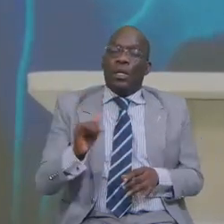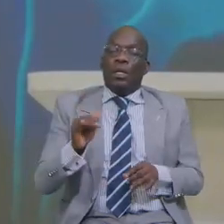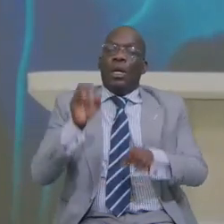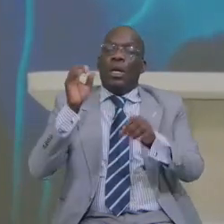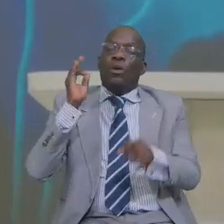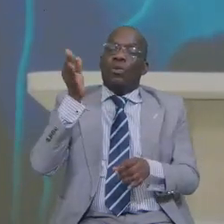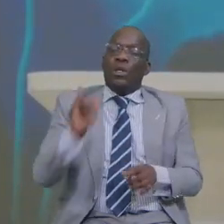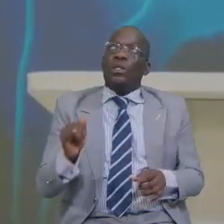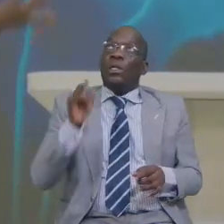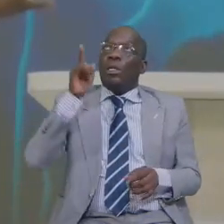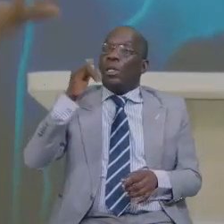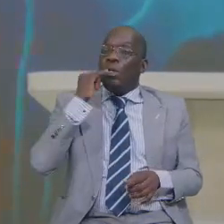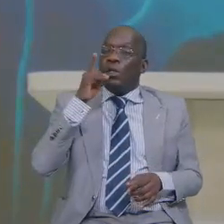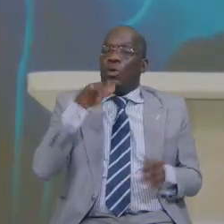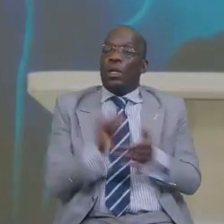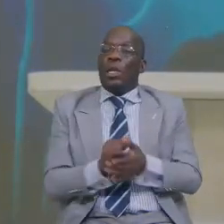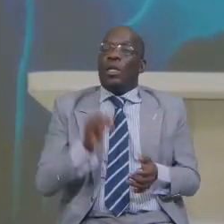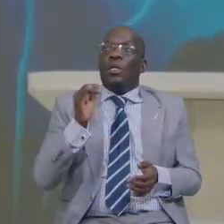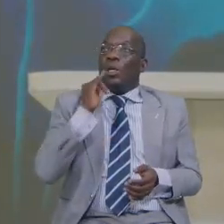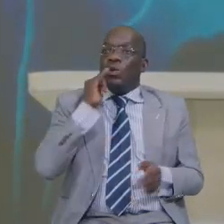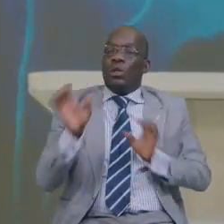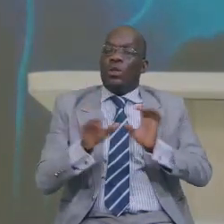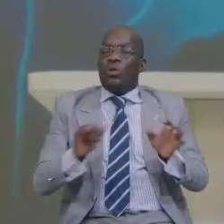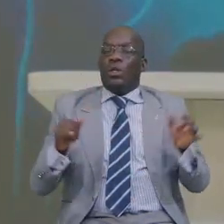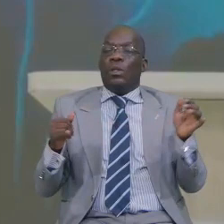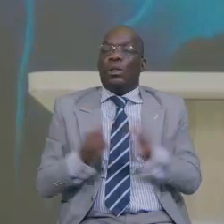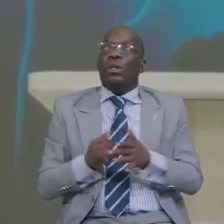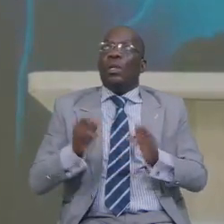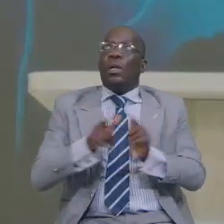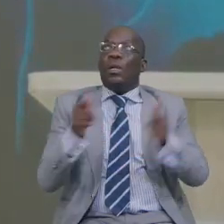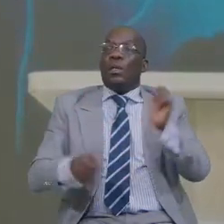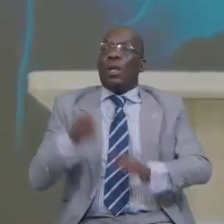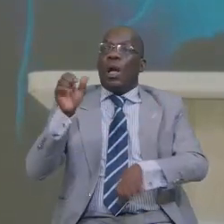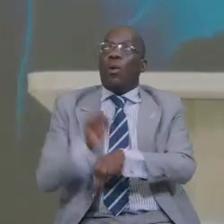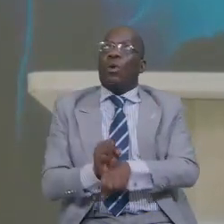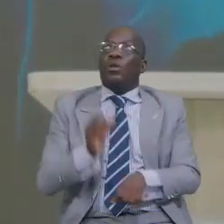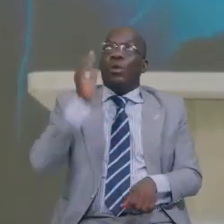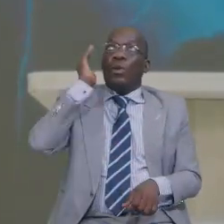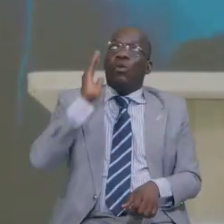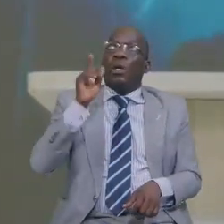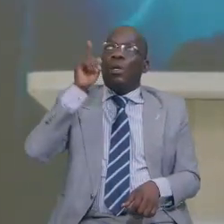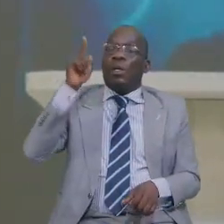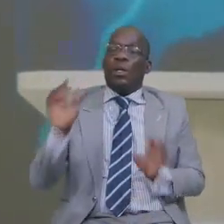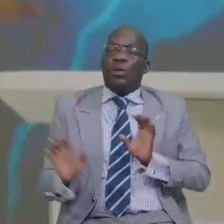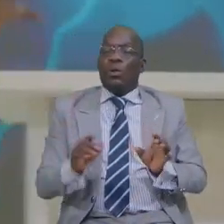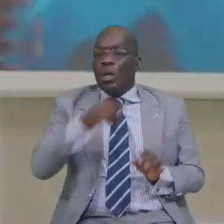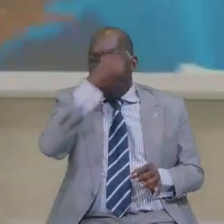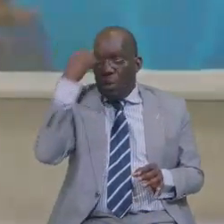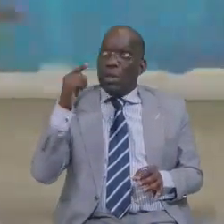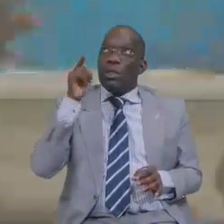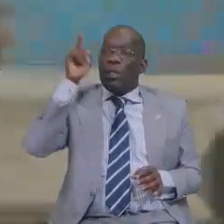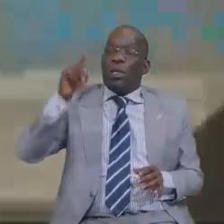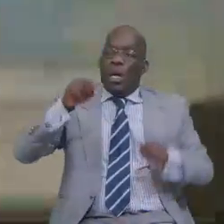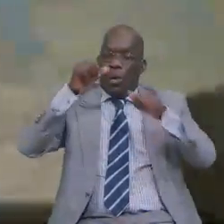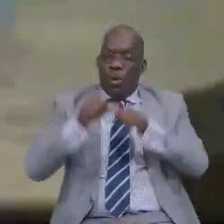is doing it. And so greater works will he do, because he abides and he dwells in you. Greater works